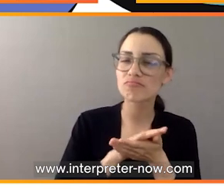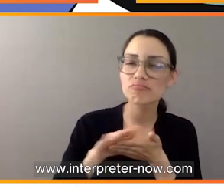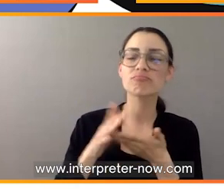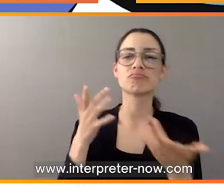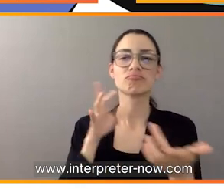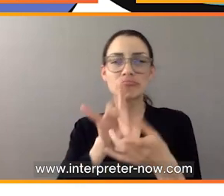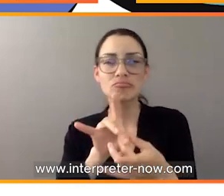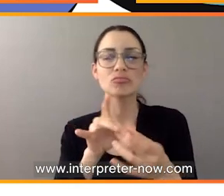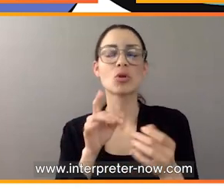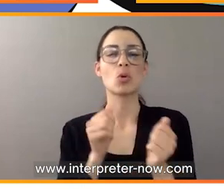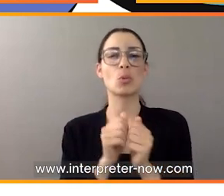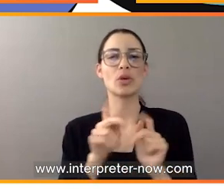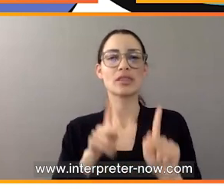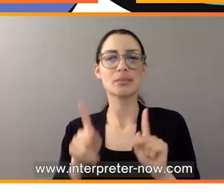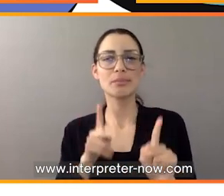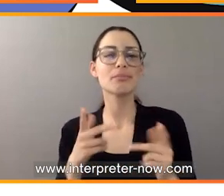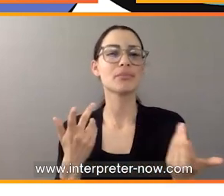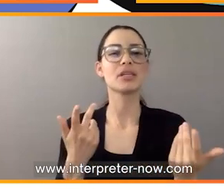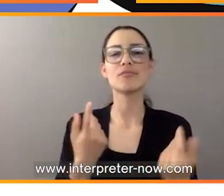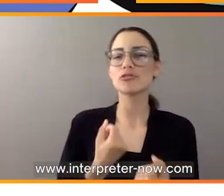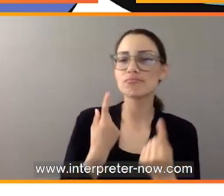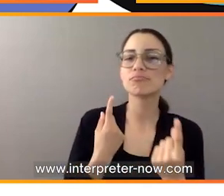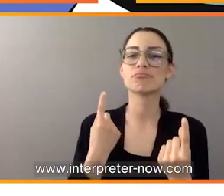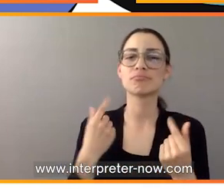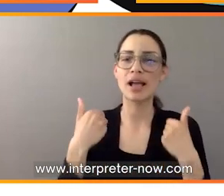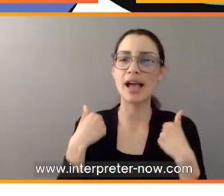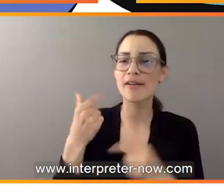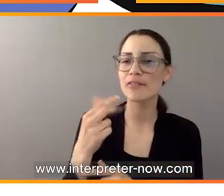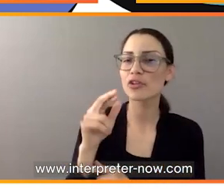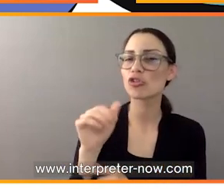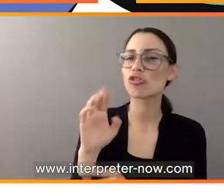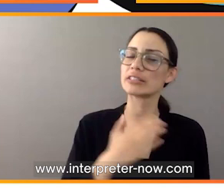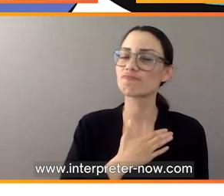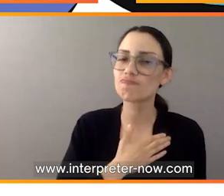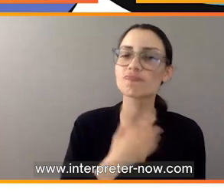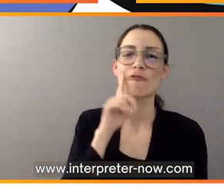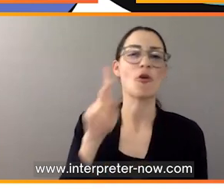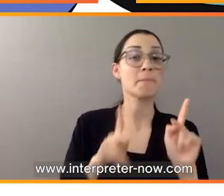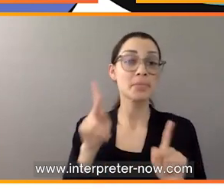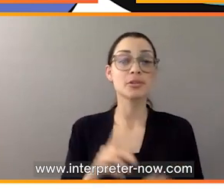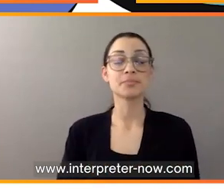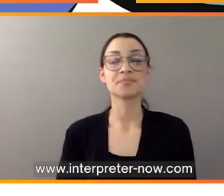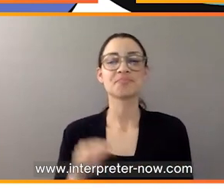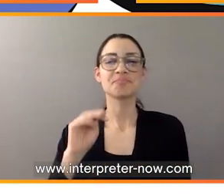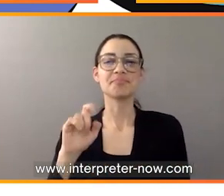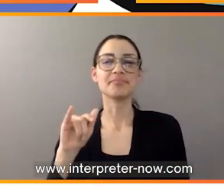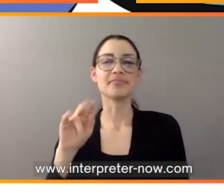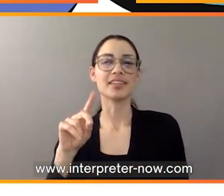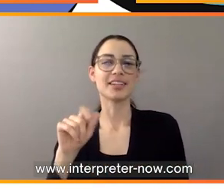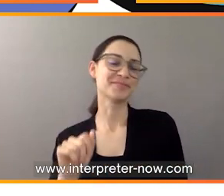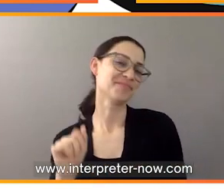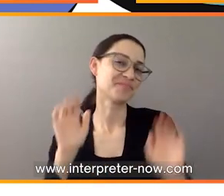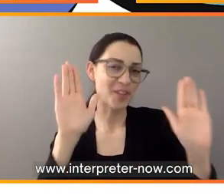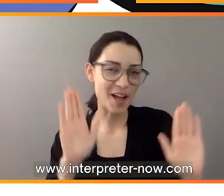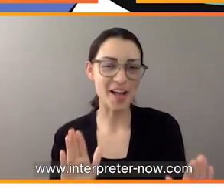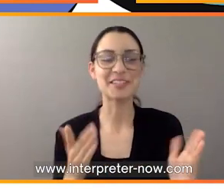grace for others goes a really long way. Awesome. Awesome. Maybe we'll circle back